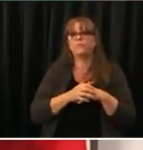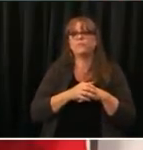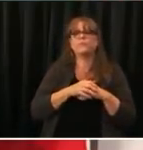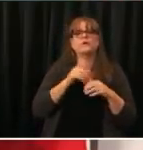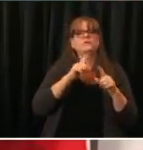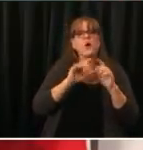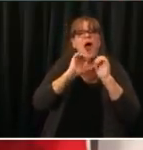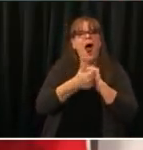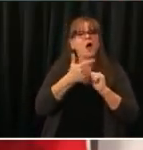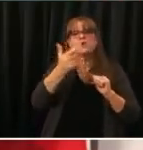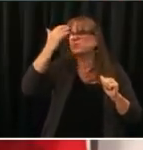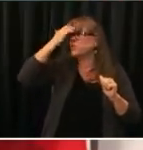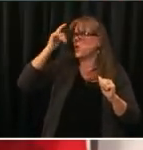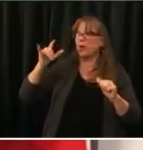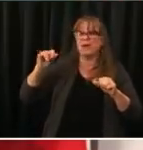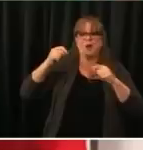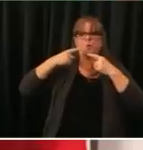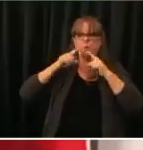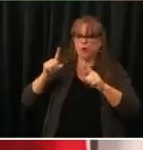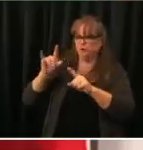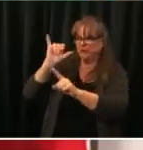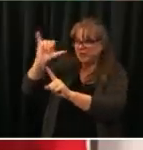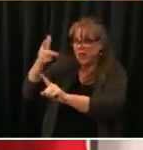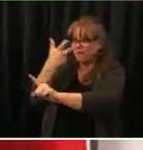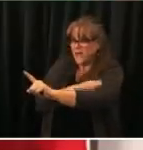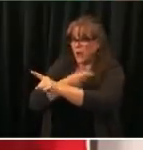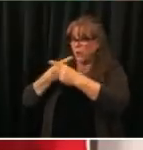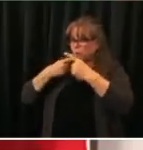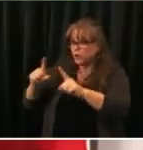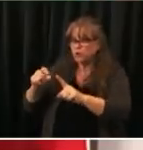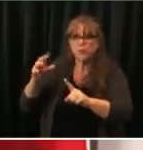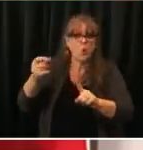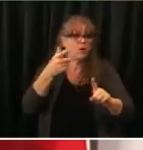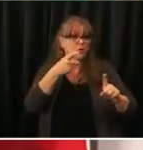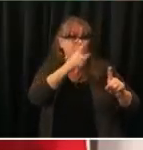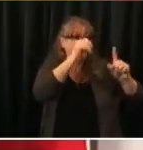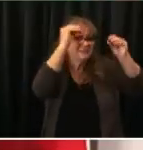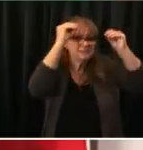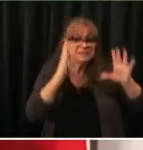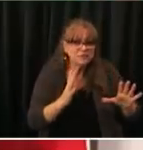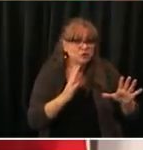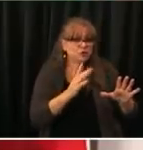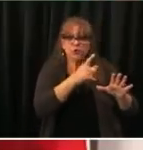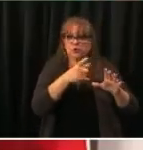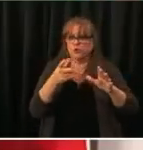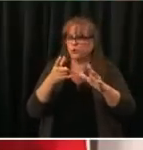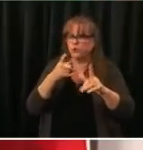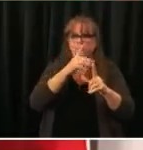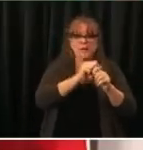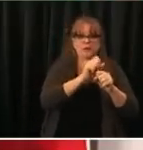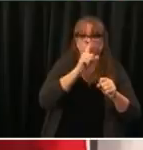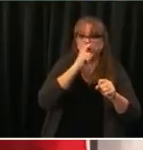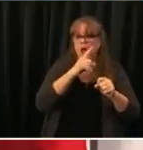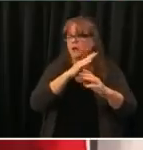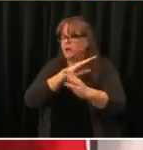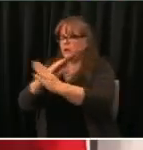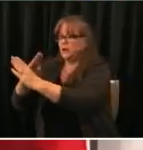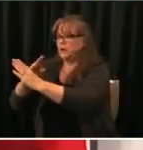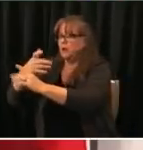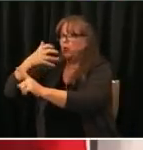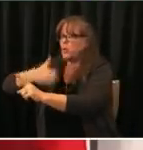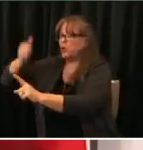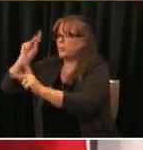right time for the right group? How do we know we can get through the teachers without delaying the 70 and up, the 65 and up? How do we reach our goal of 70% of people